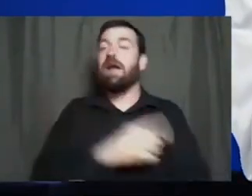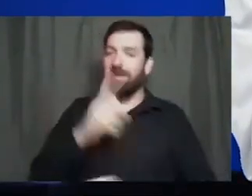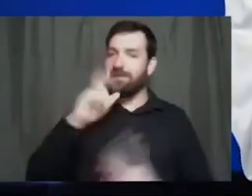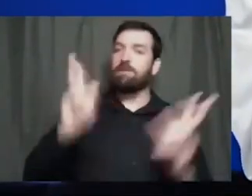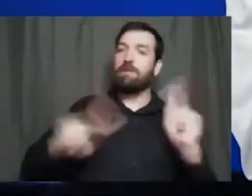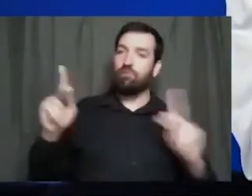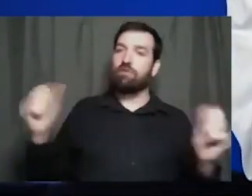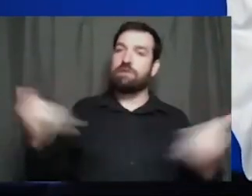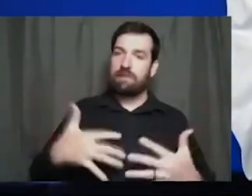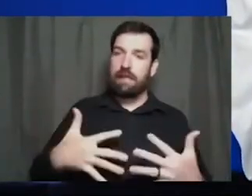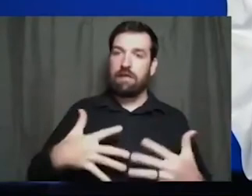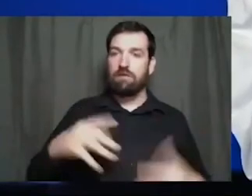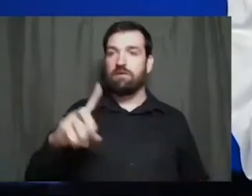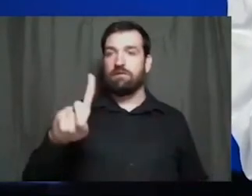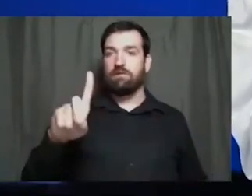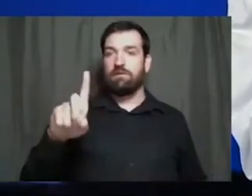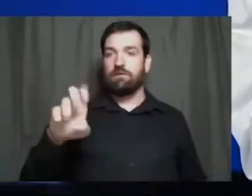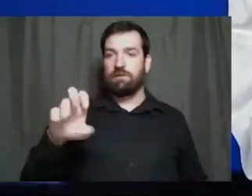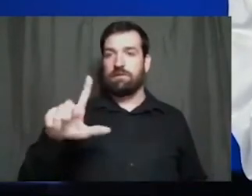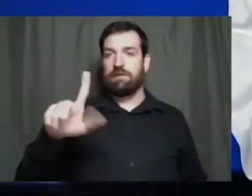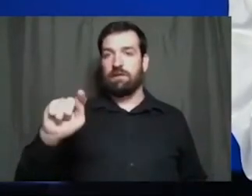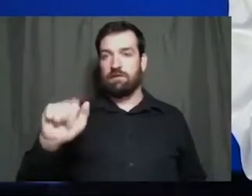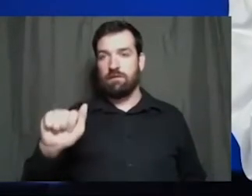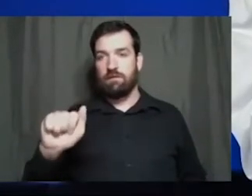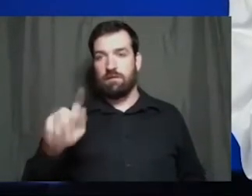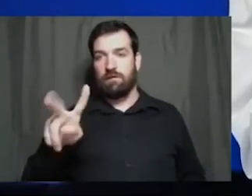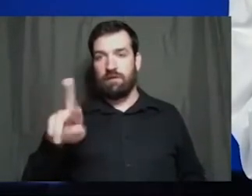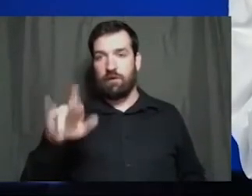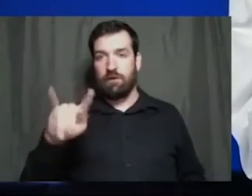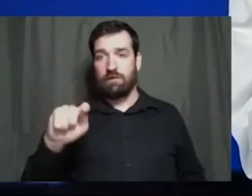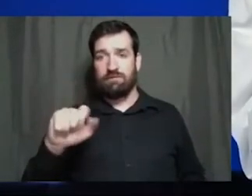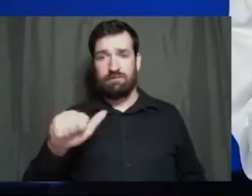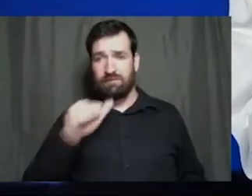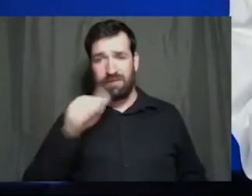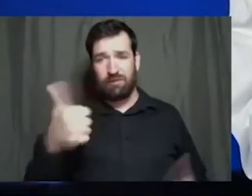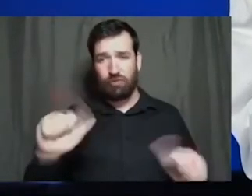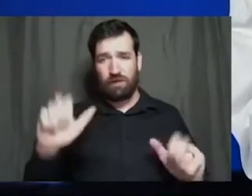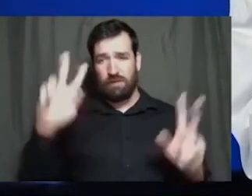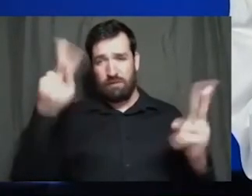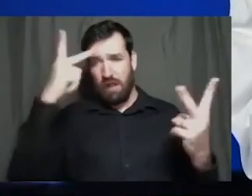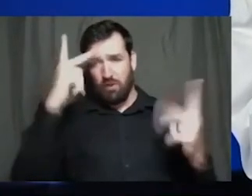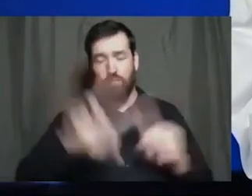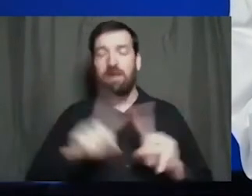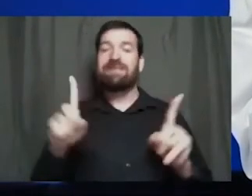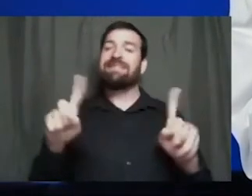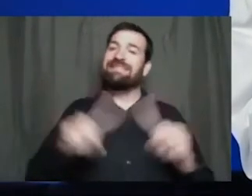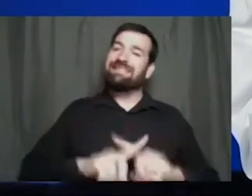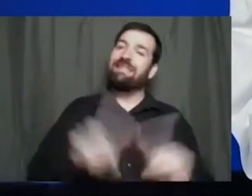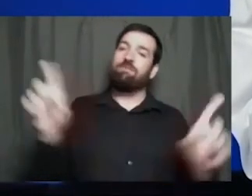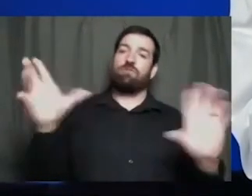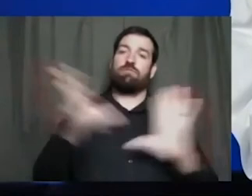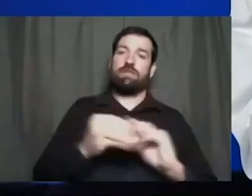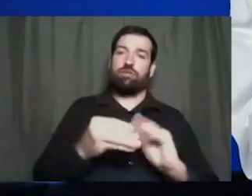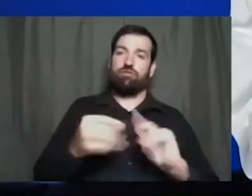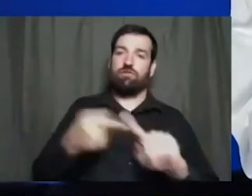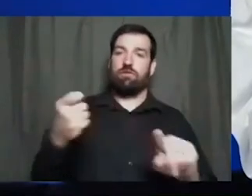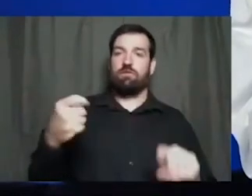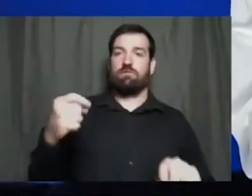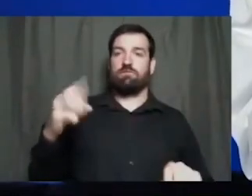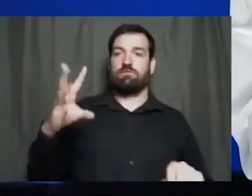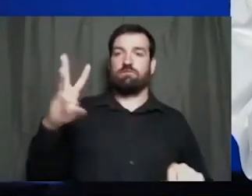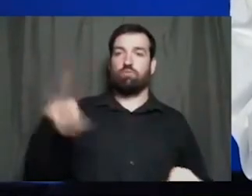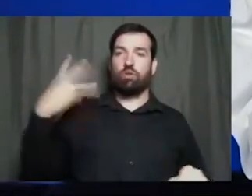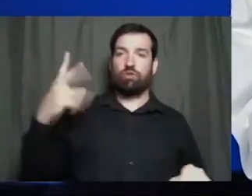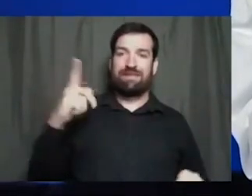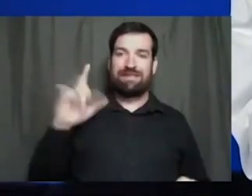And I also think, and I'm not trying to be political here, but I think there's a different message coming out of Washington, D.C. right now. And I do